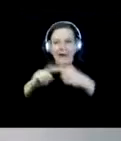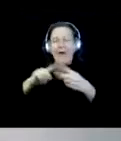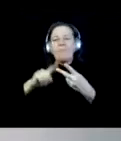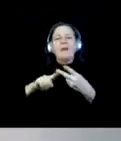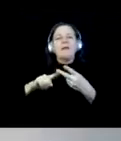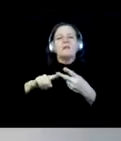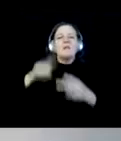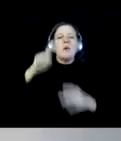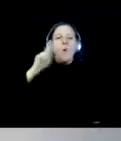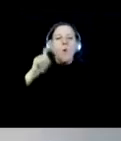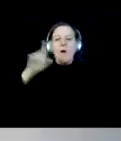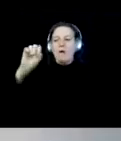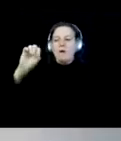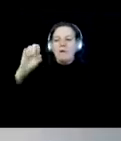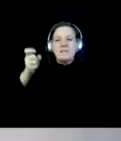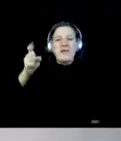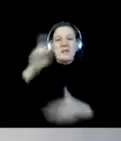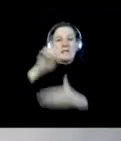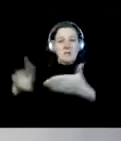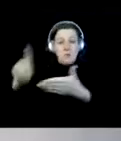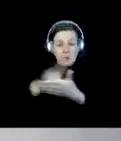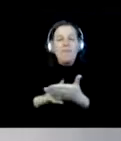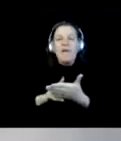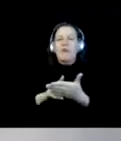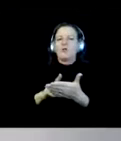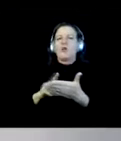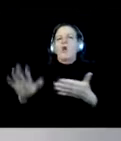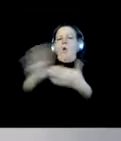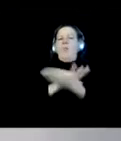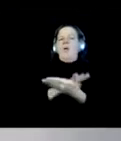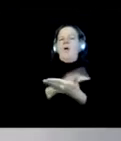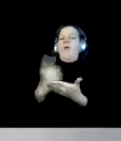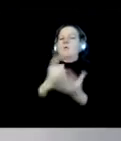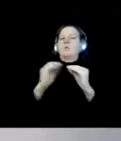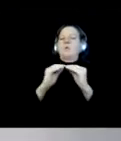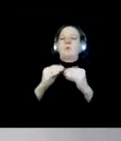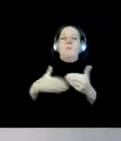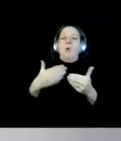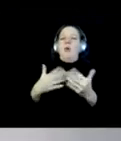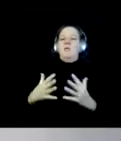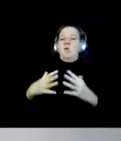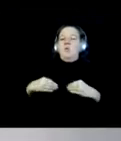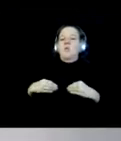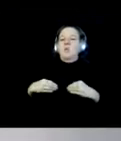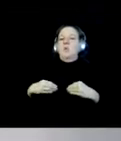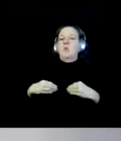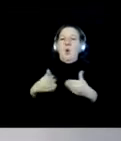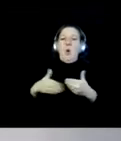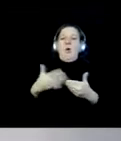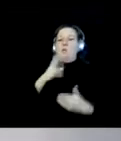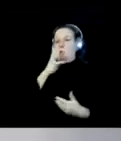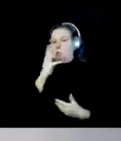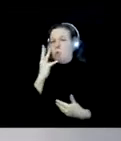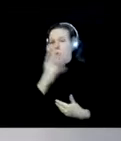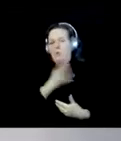softer material so that it's more palatable or it's something that can be easily ignored was a very interesting idea. And bringing it to something